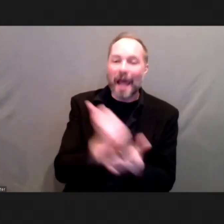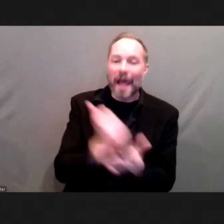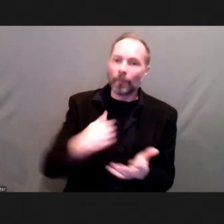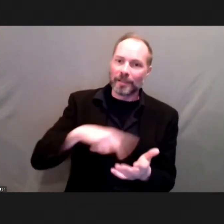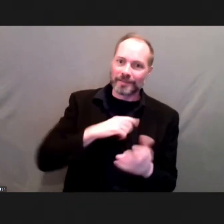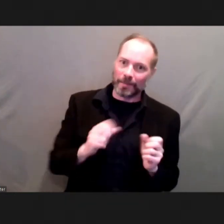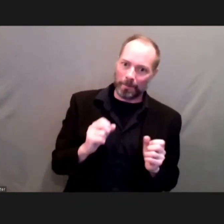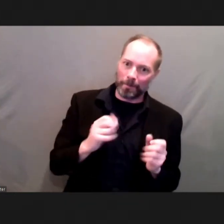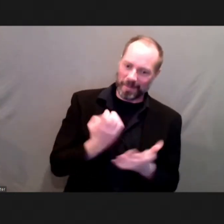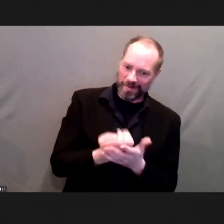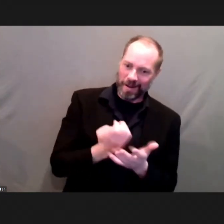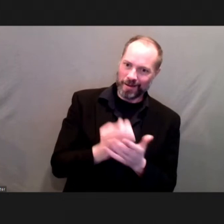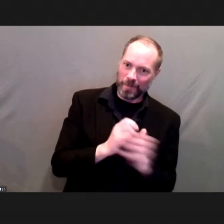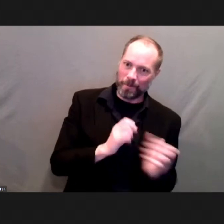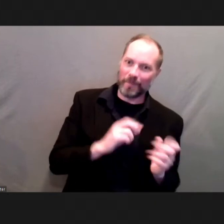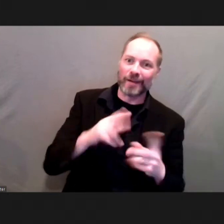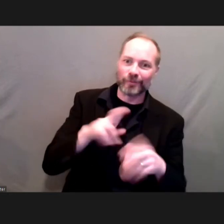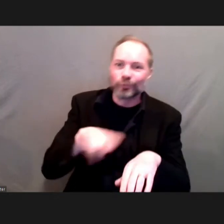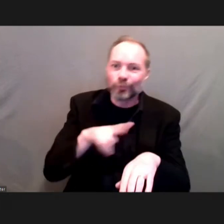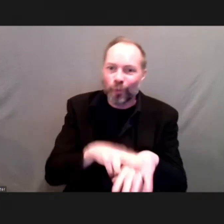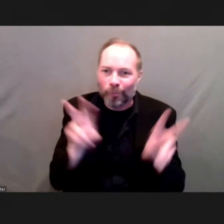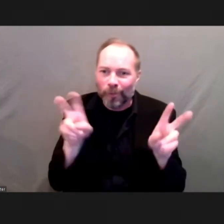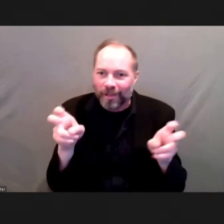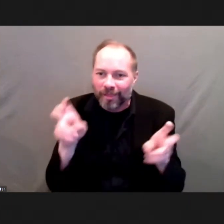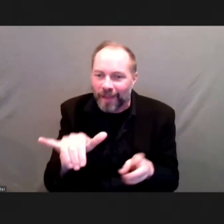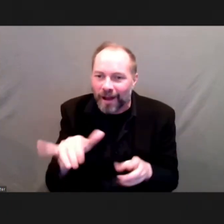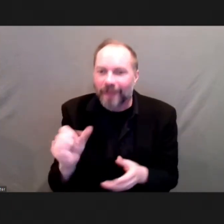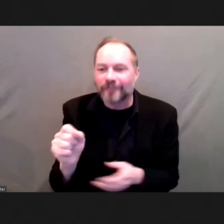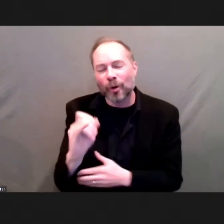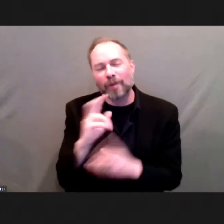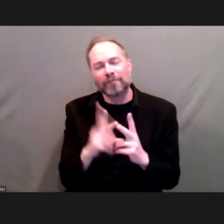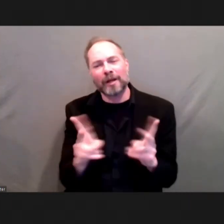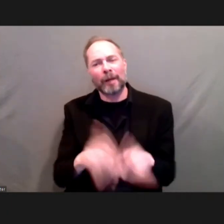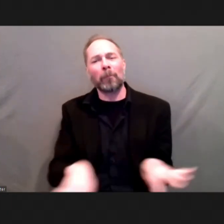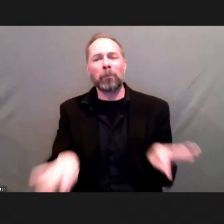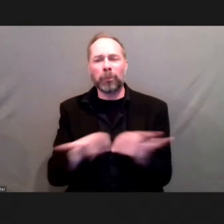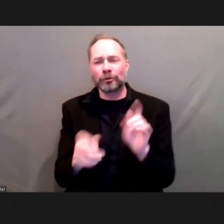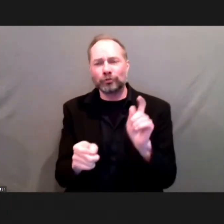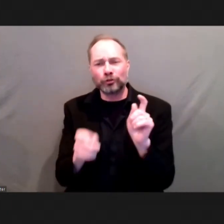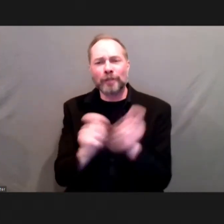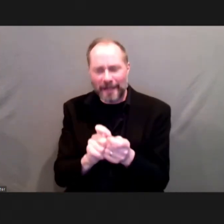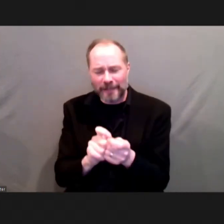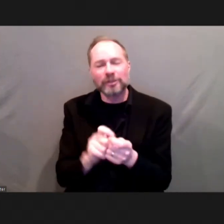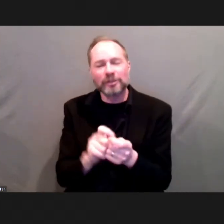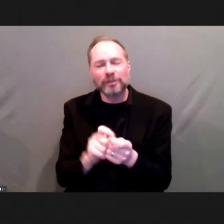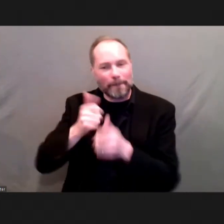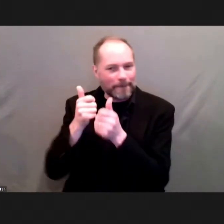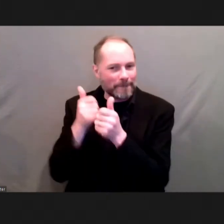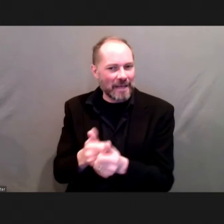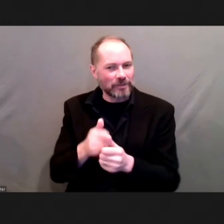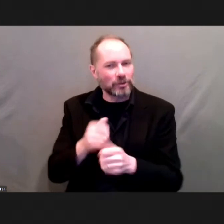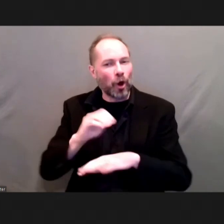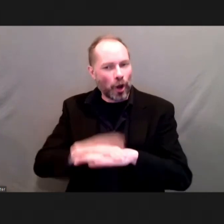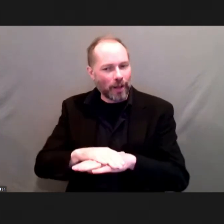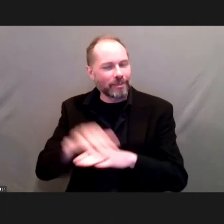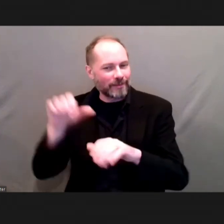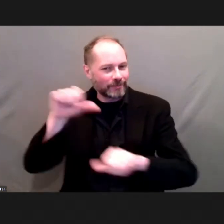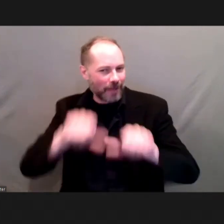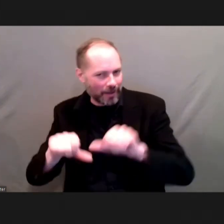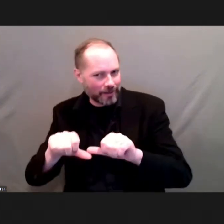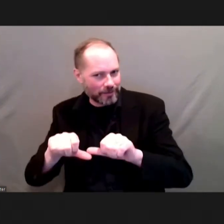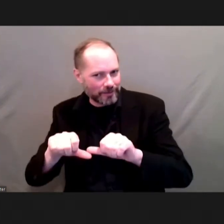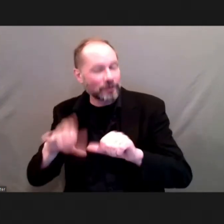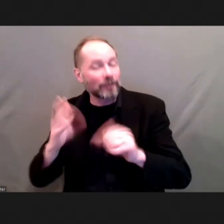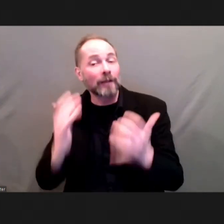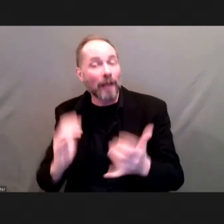needs to get done. So this is an important change, and it makes good sense based on the Omicron biology. And I'll turn it back over